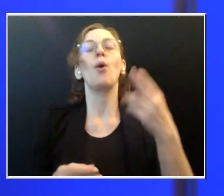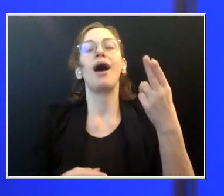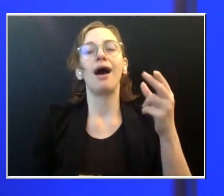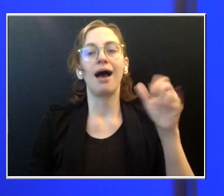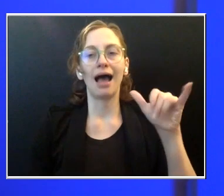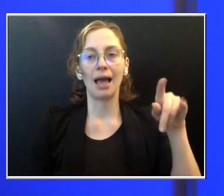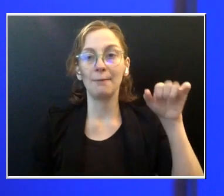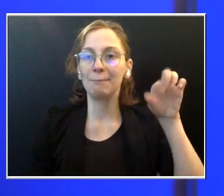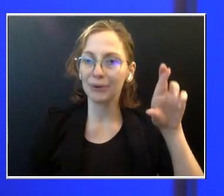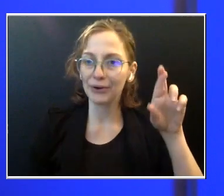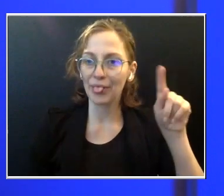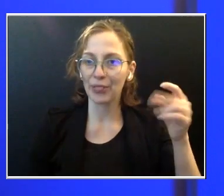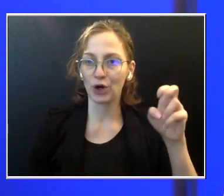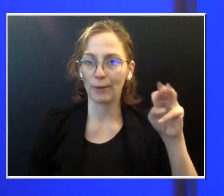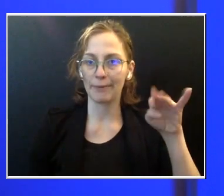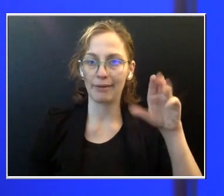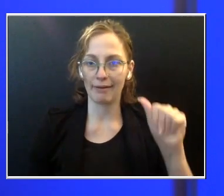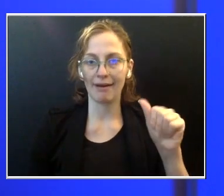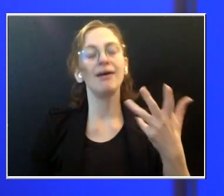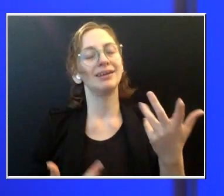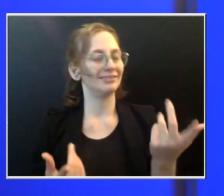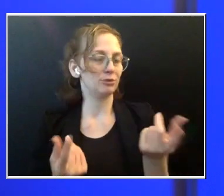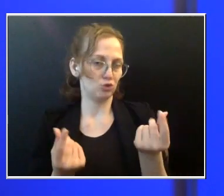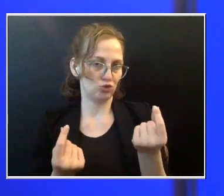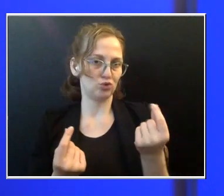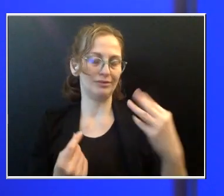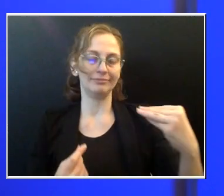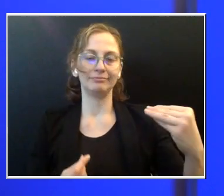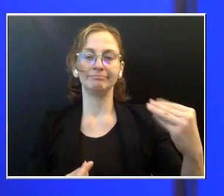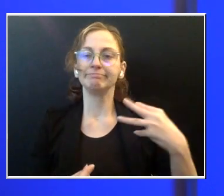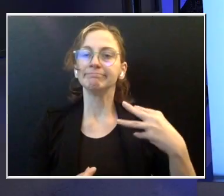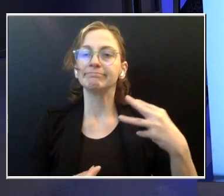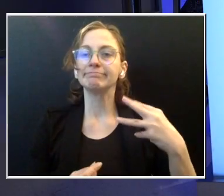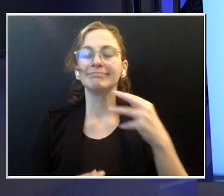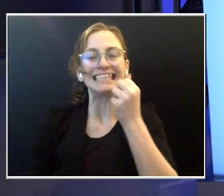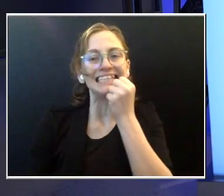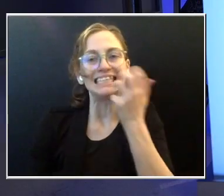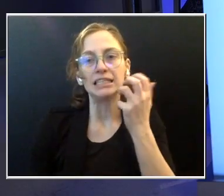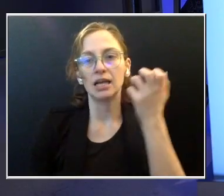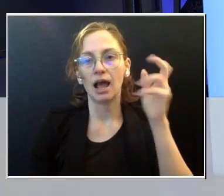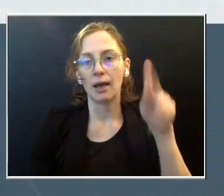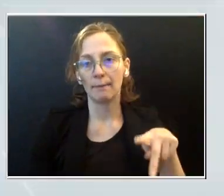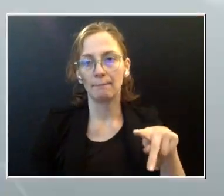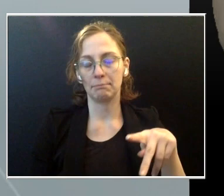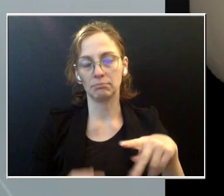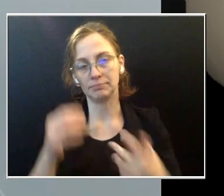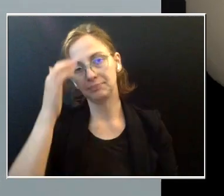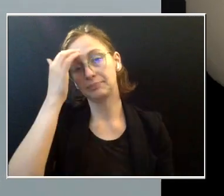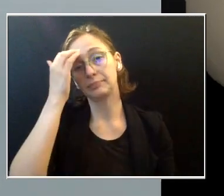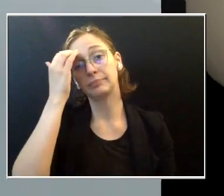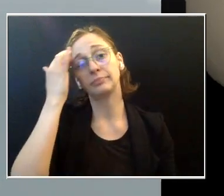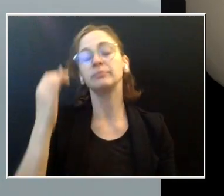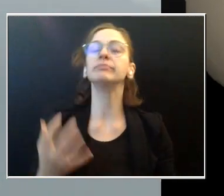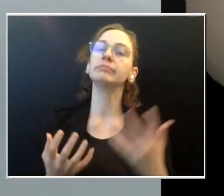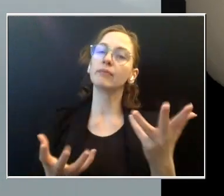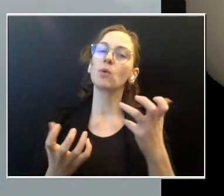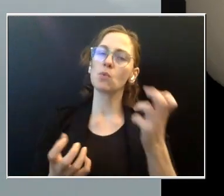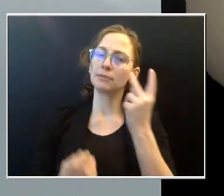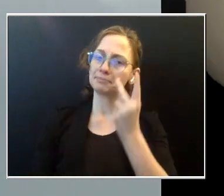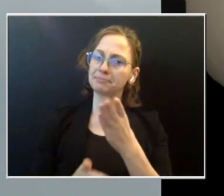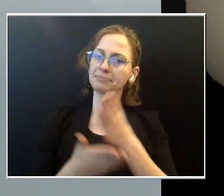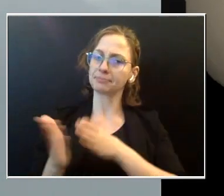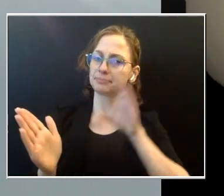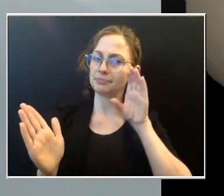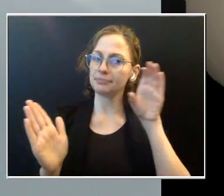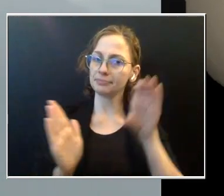sensitizes the cancer cells to the radiation, but can make the normal tissue effects worse as well. I want to take a look at some of the images you brought of Claudia's treatment plan. What are we